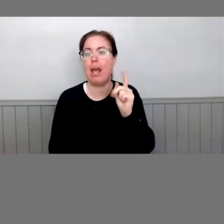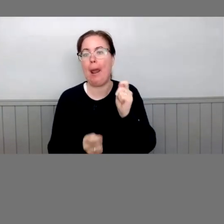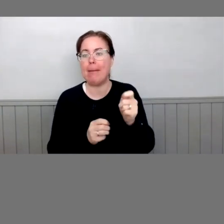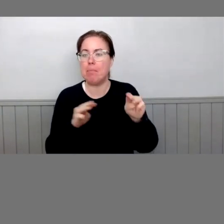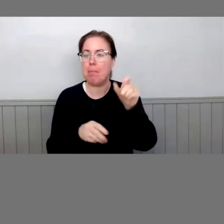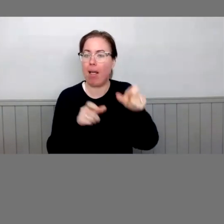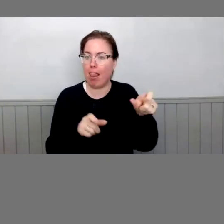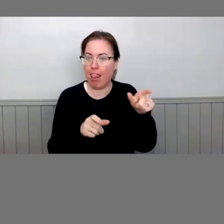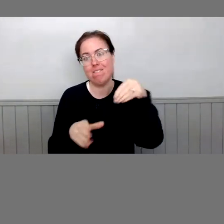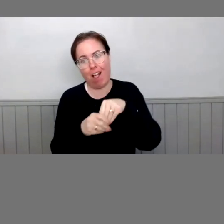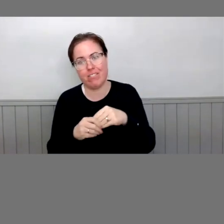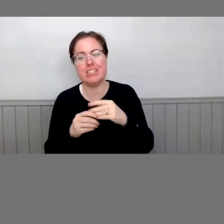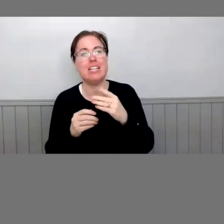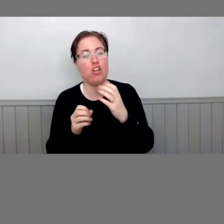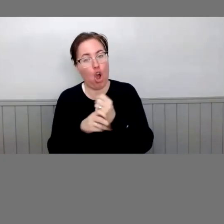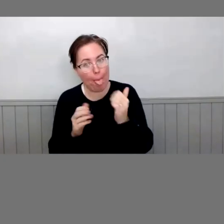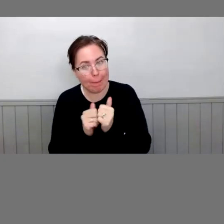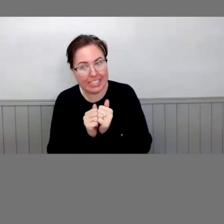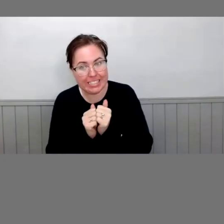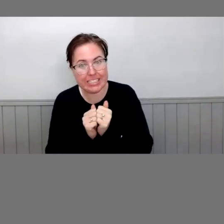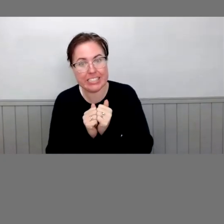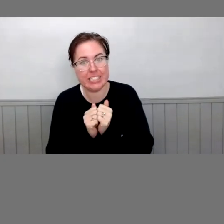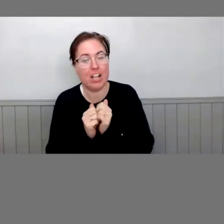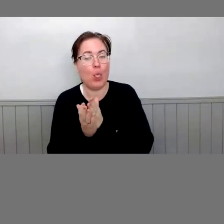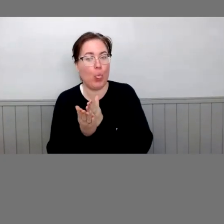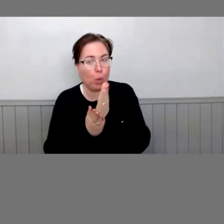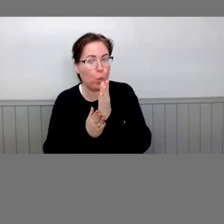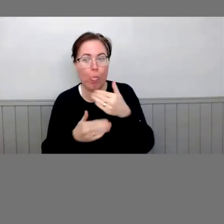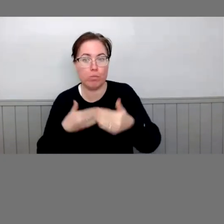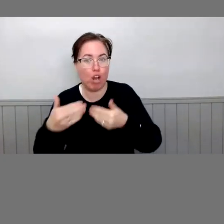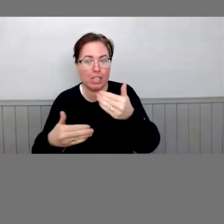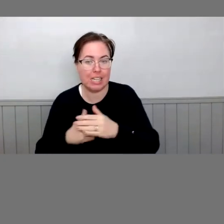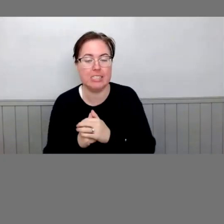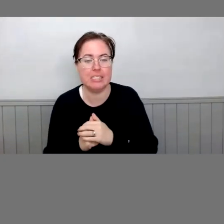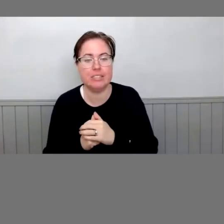were involved in all of our meetings essentially throughout the process.